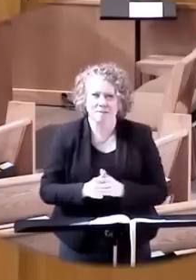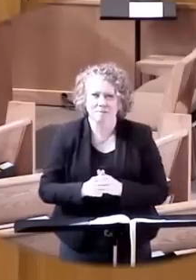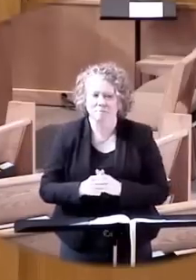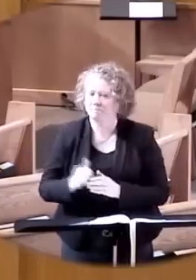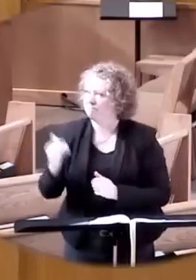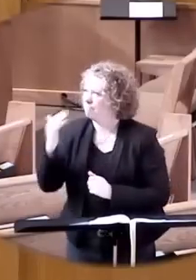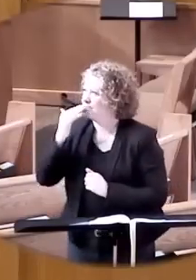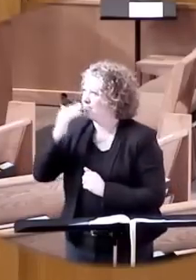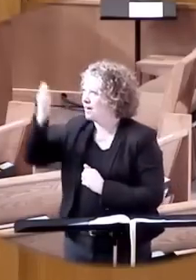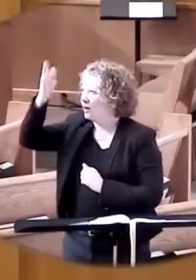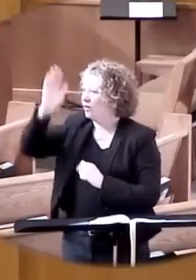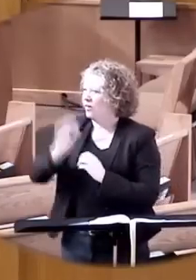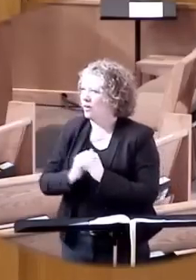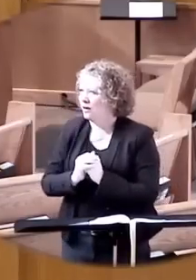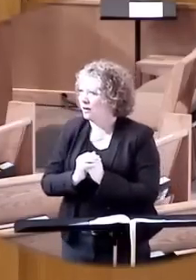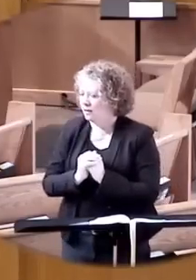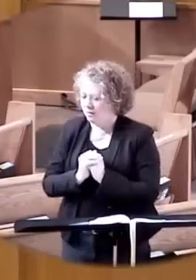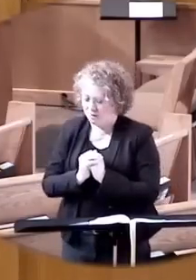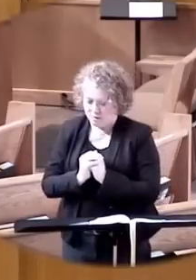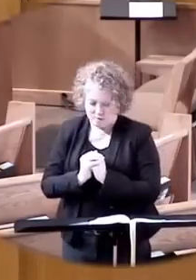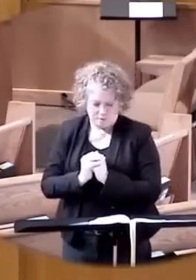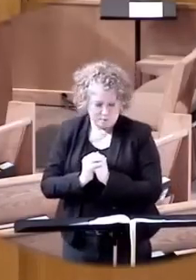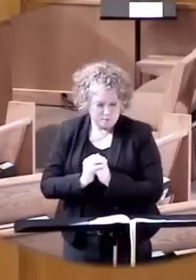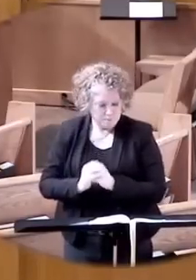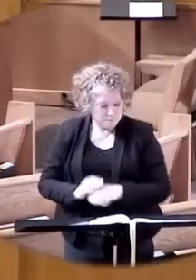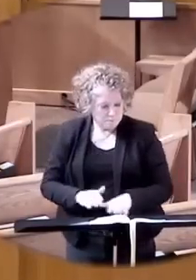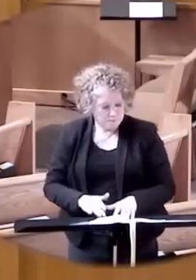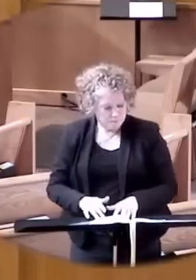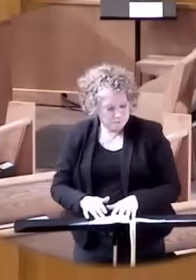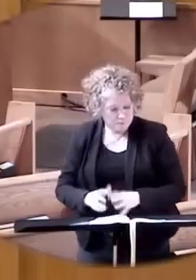Thanks be to God.